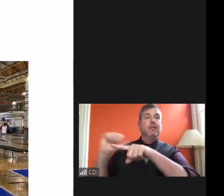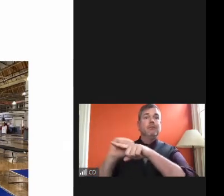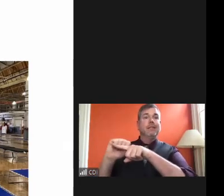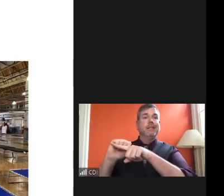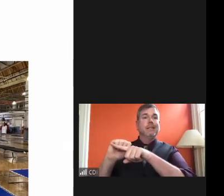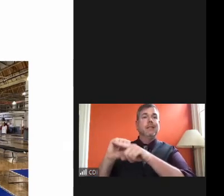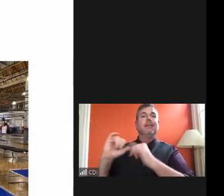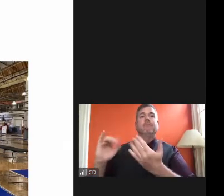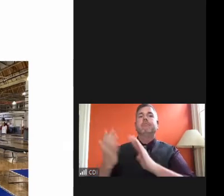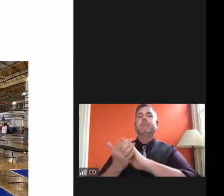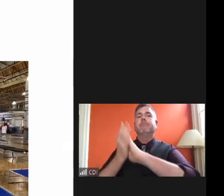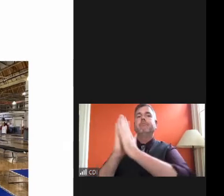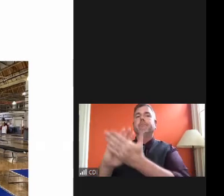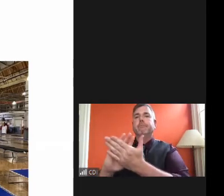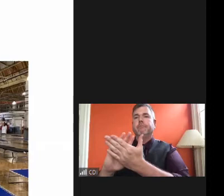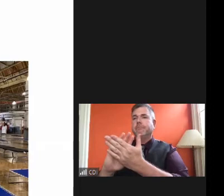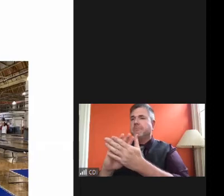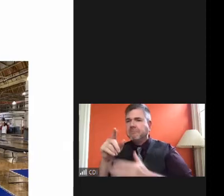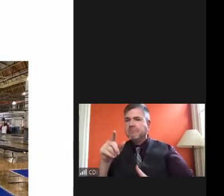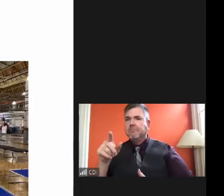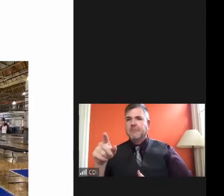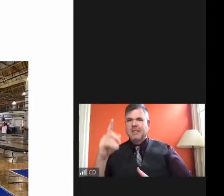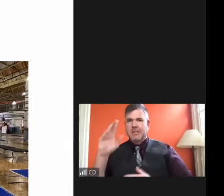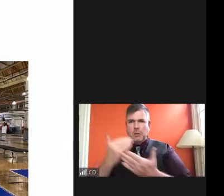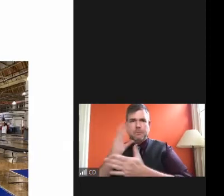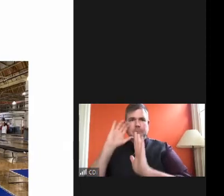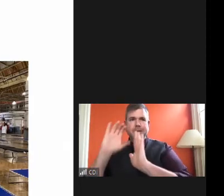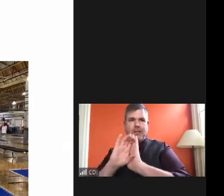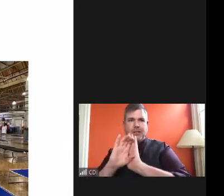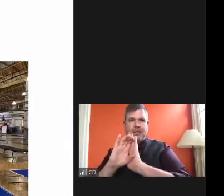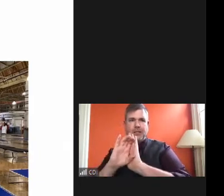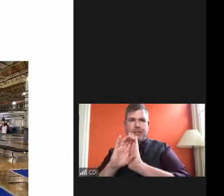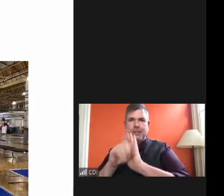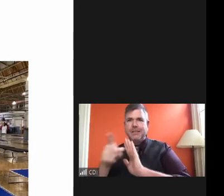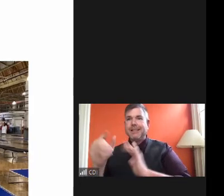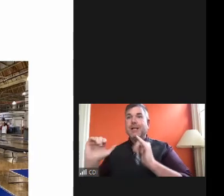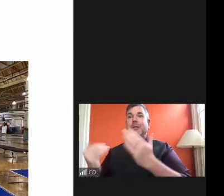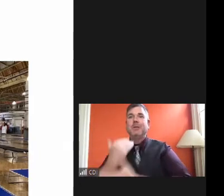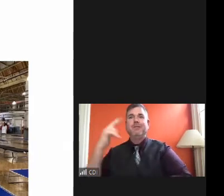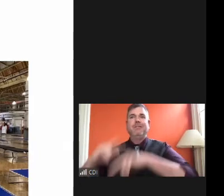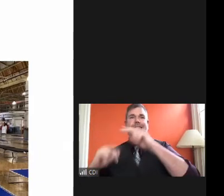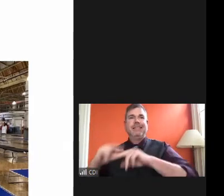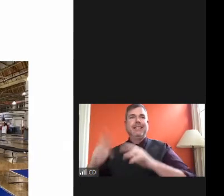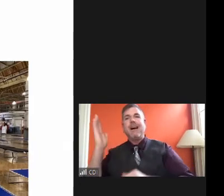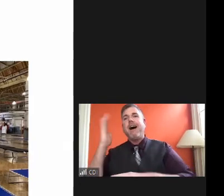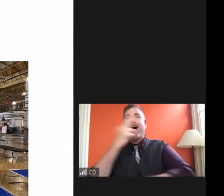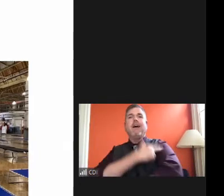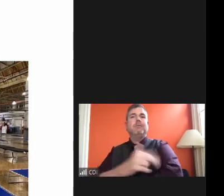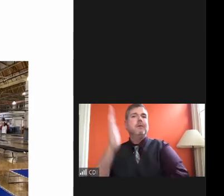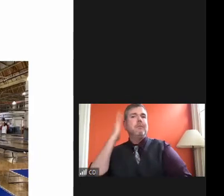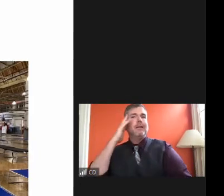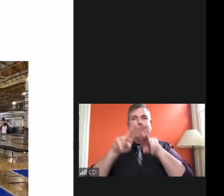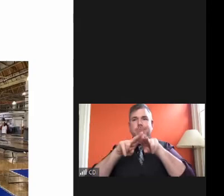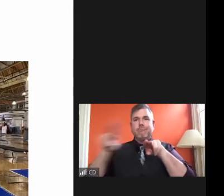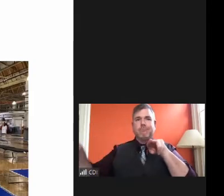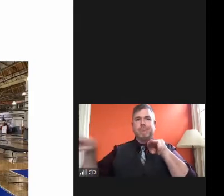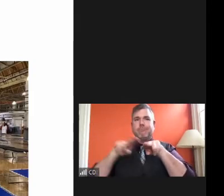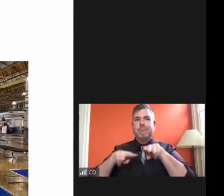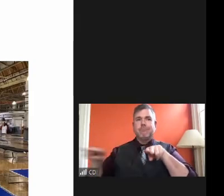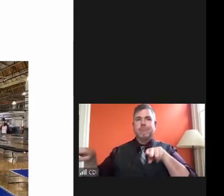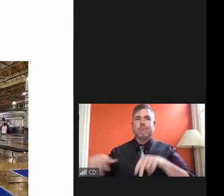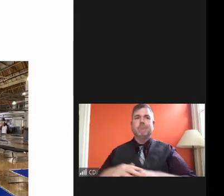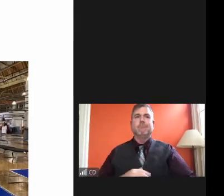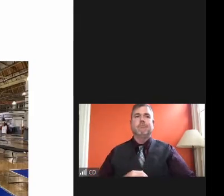a medical facility for 220 inmates who could be transferred there for care if they need oxygen, if they need more